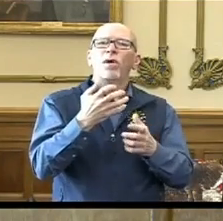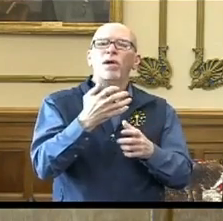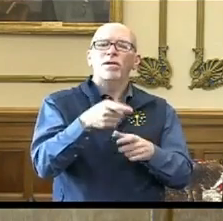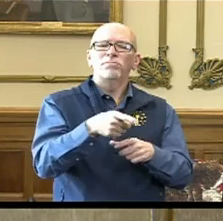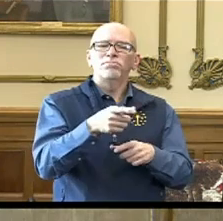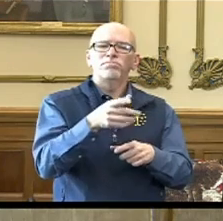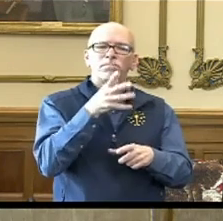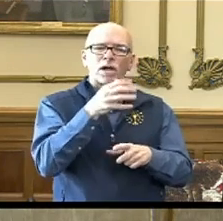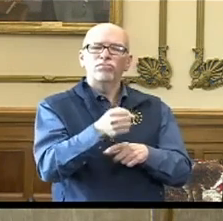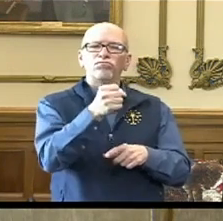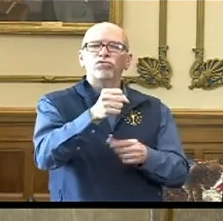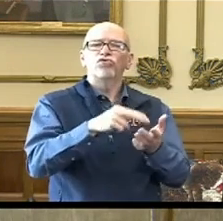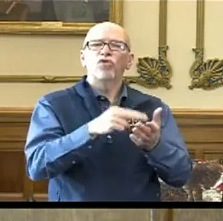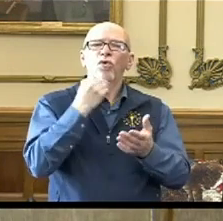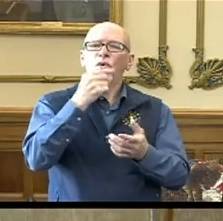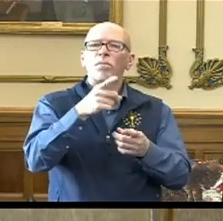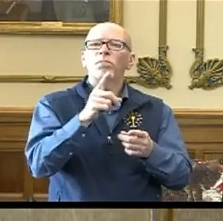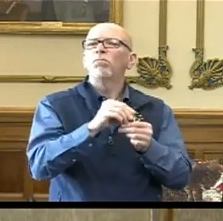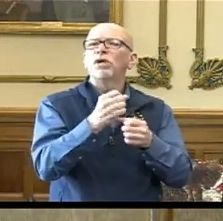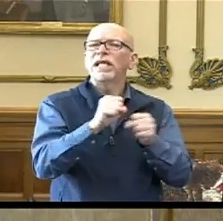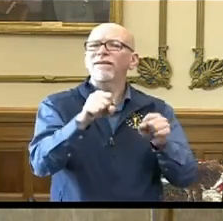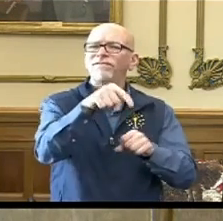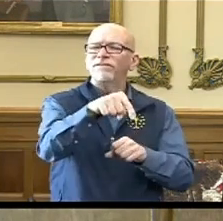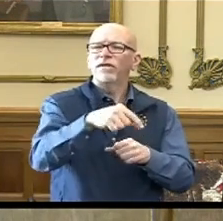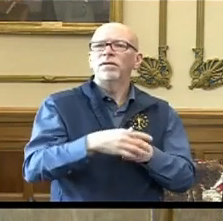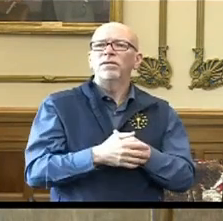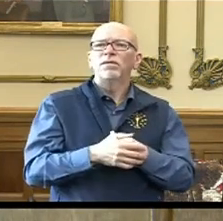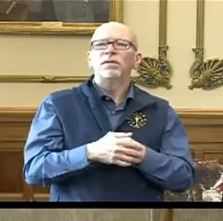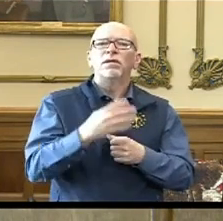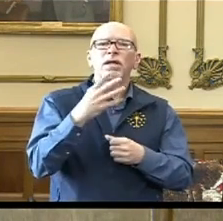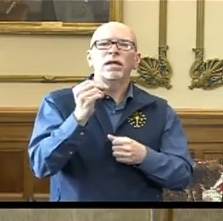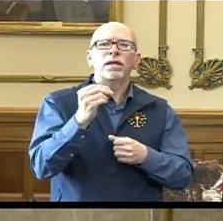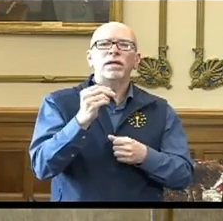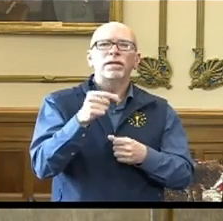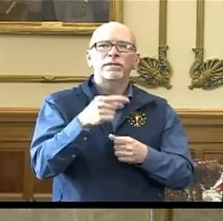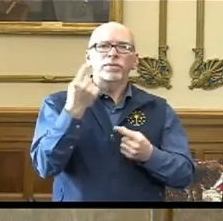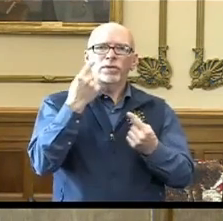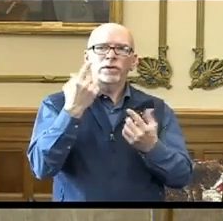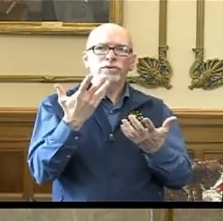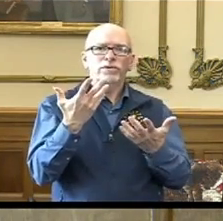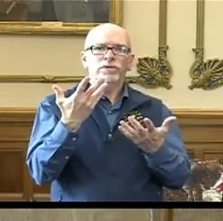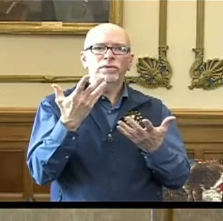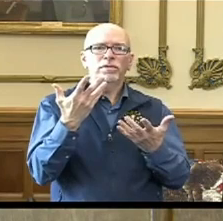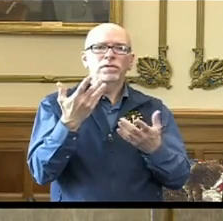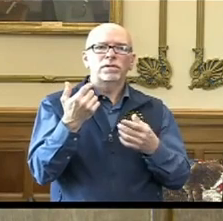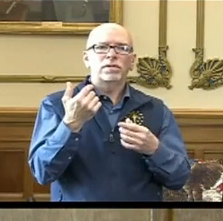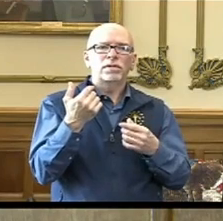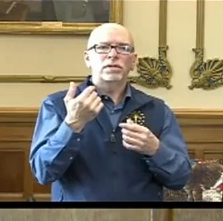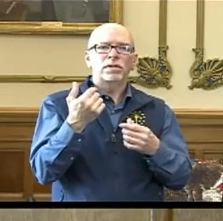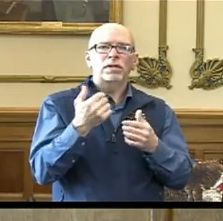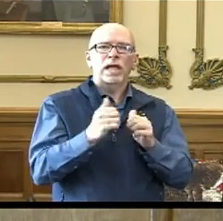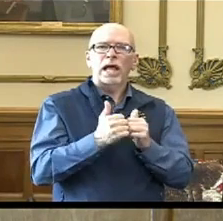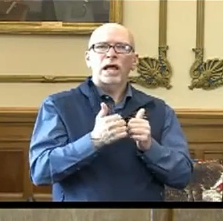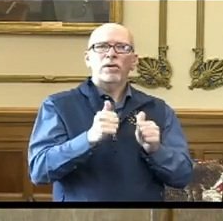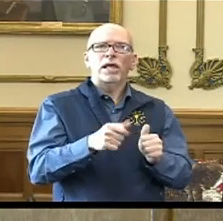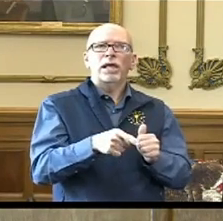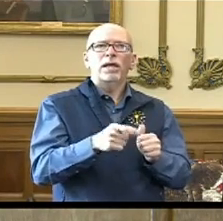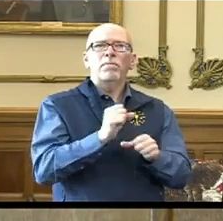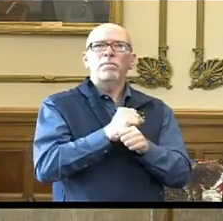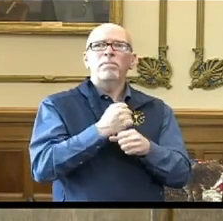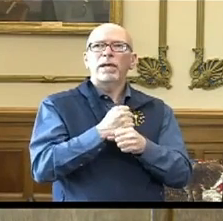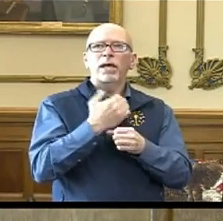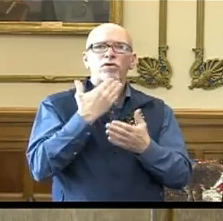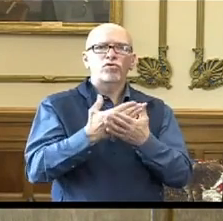her in a place that was safe, and was wondering, how can he make an